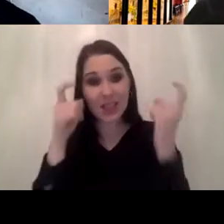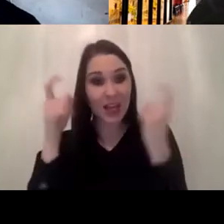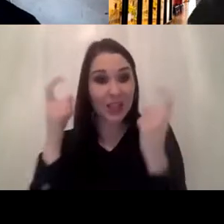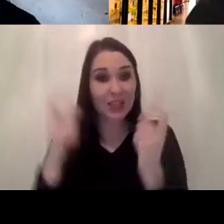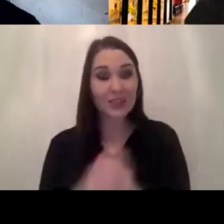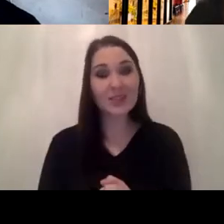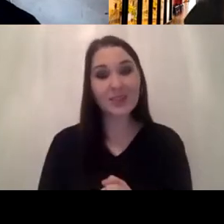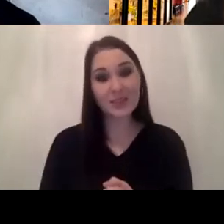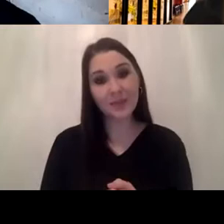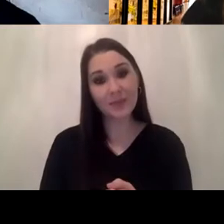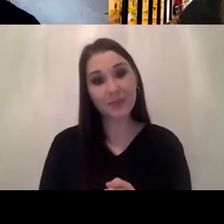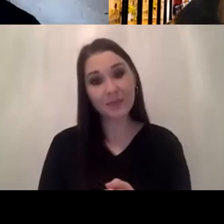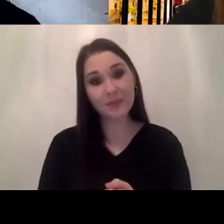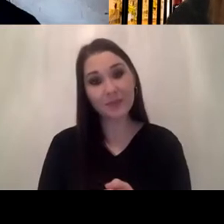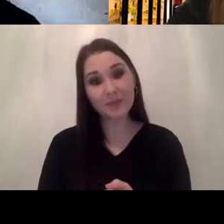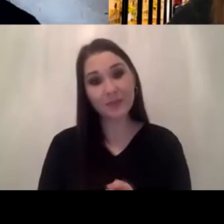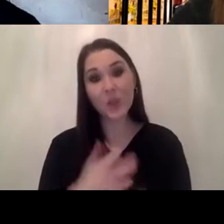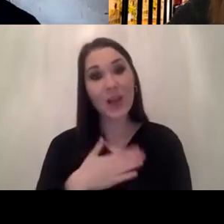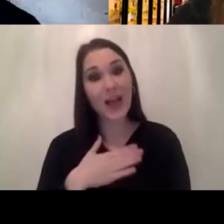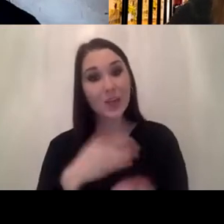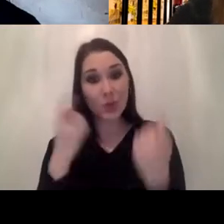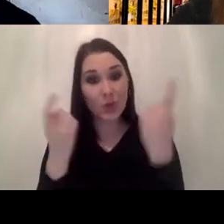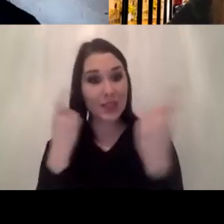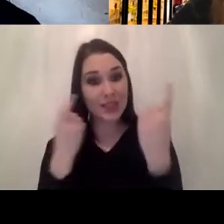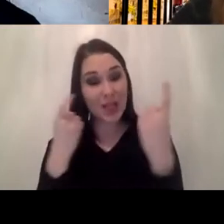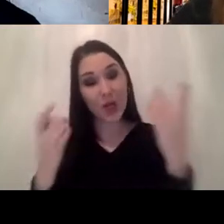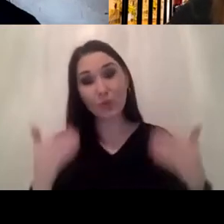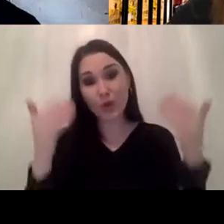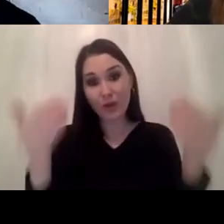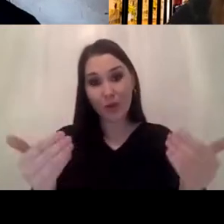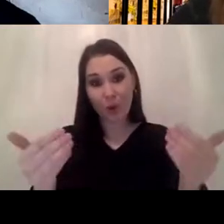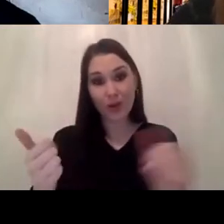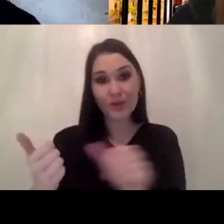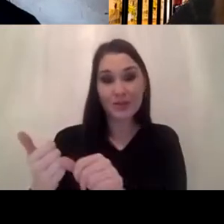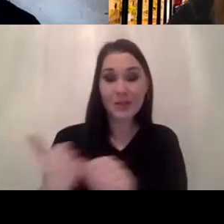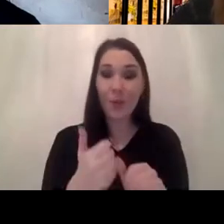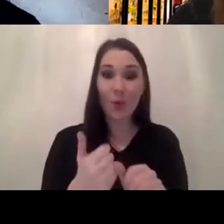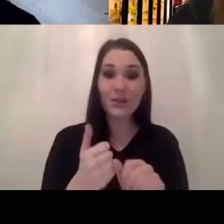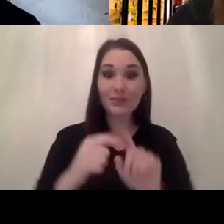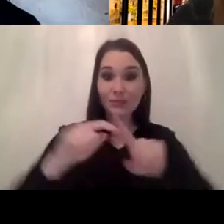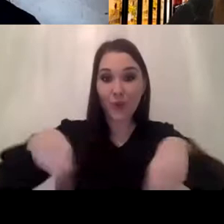are the kind of things that we really need to be consider moving forward and supporting our teams and communities?